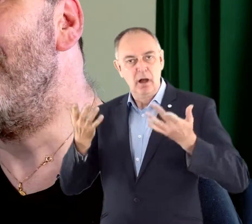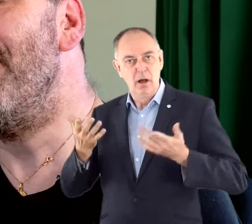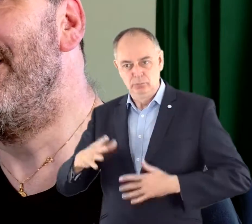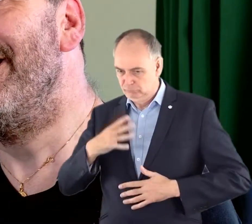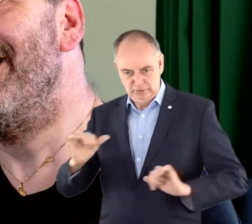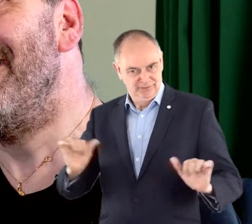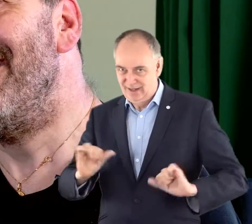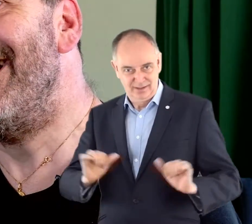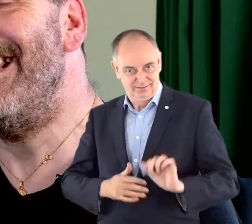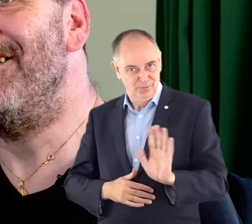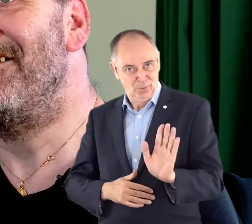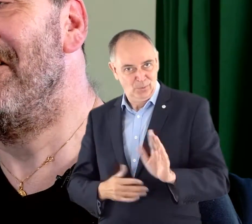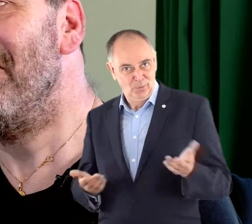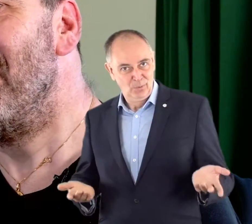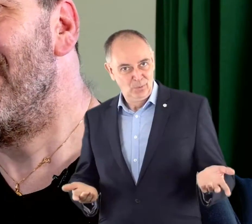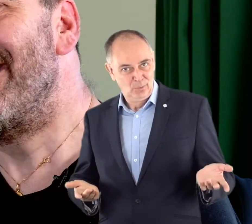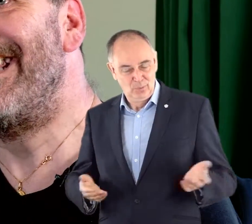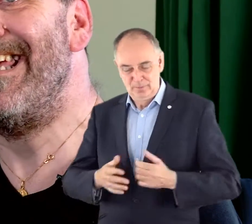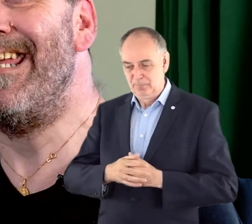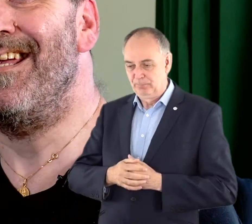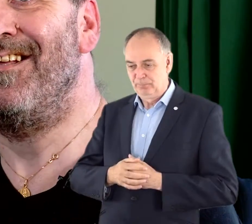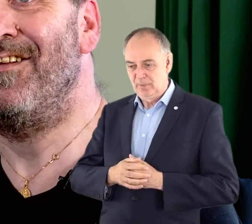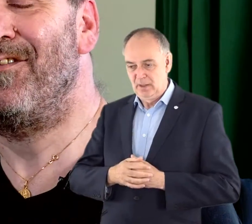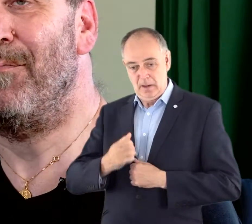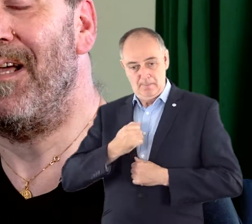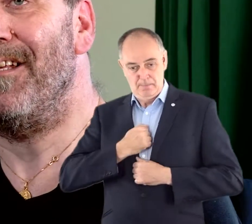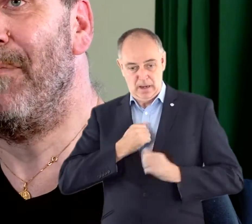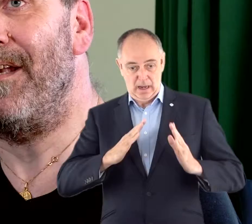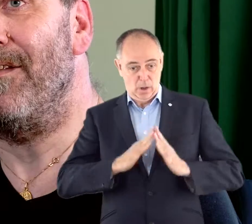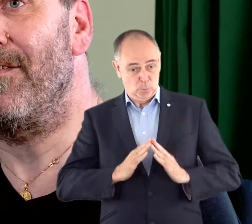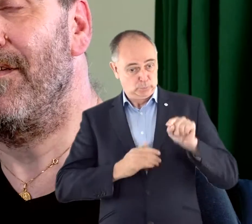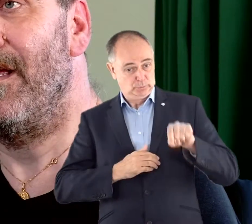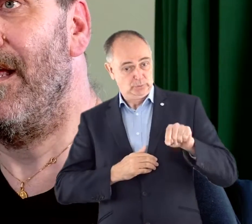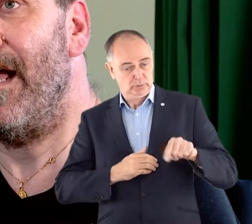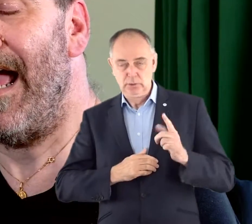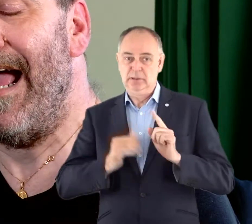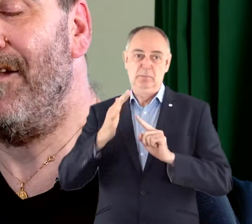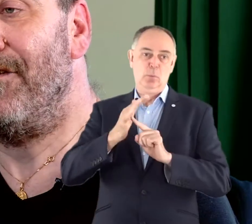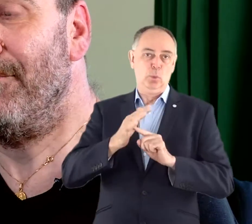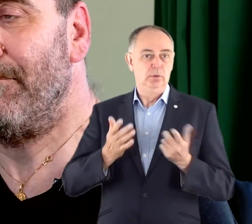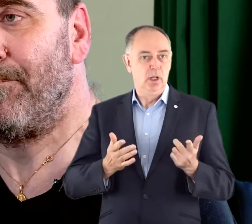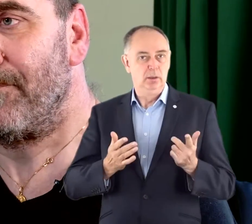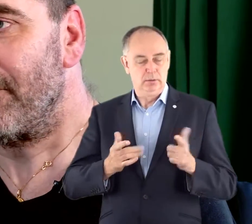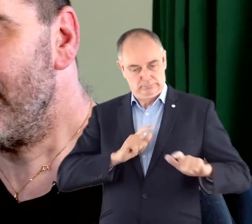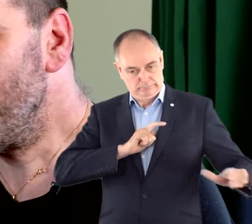My home is key to my independence,